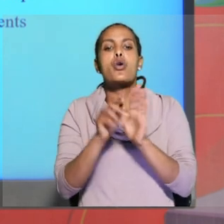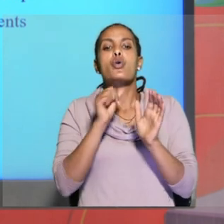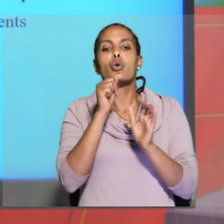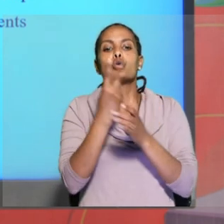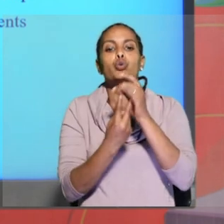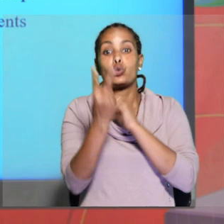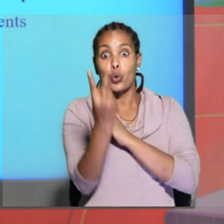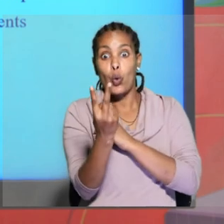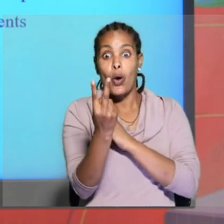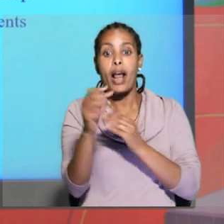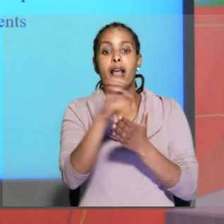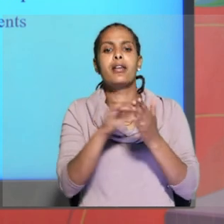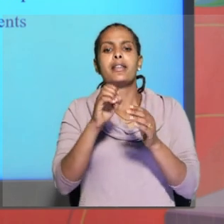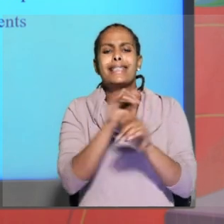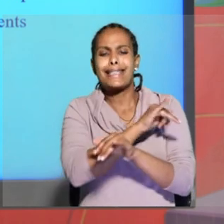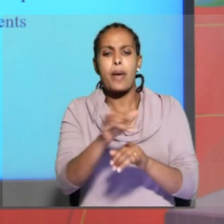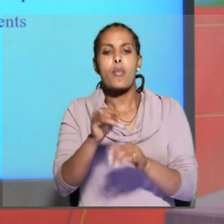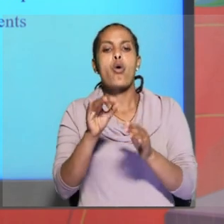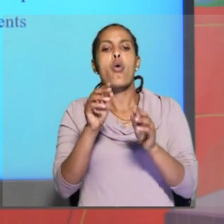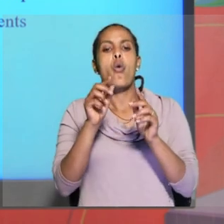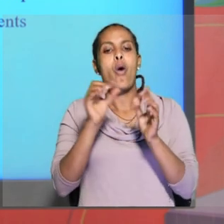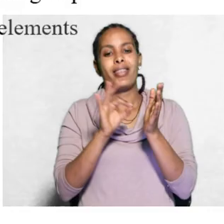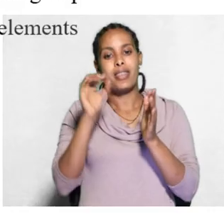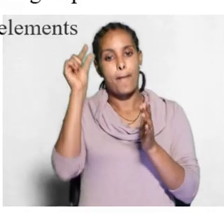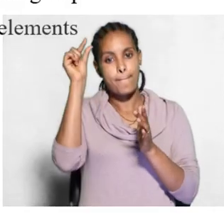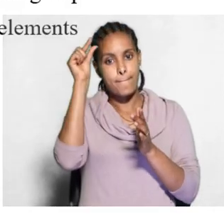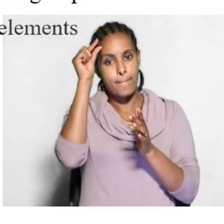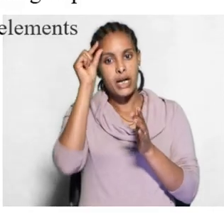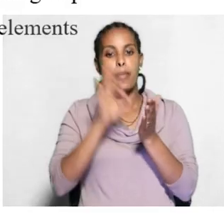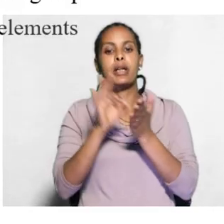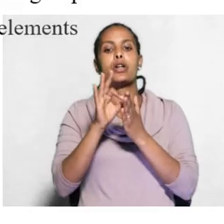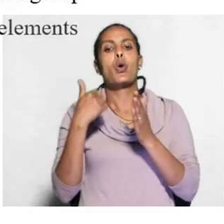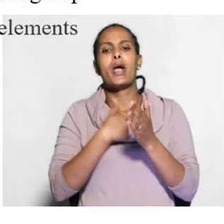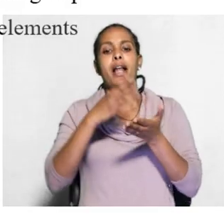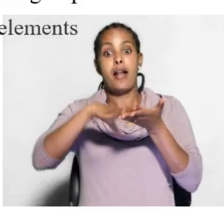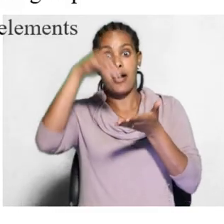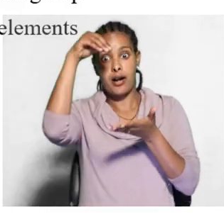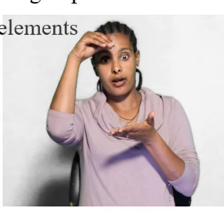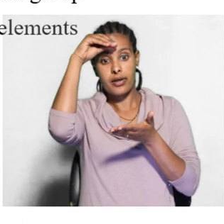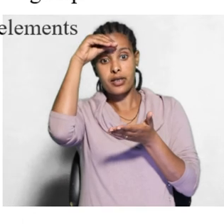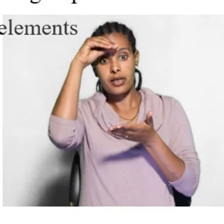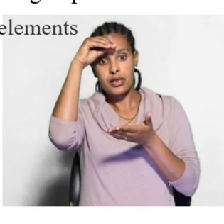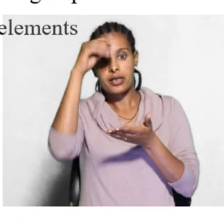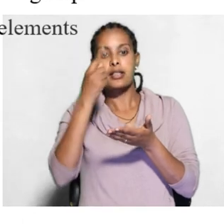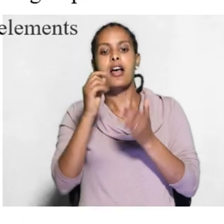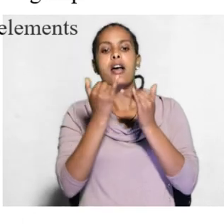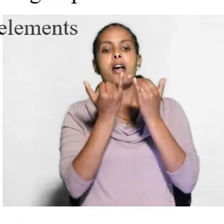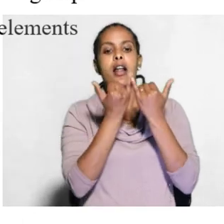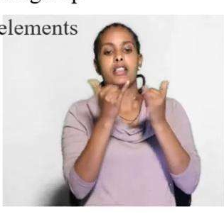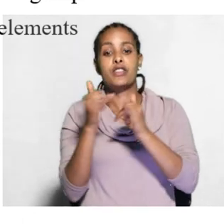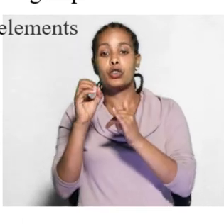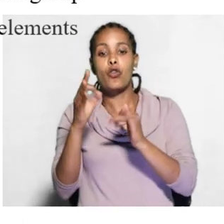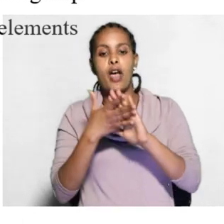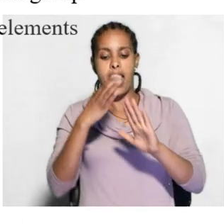2 electrons in an atom can have the same 4 quantum numbers. We learned the classification